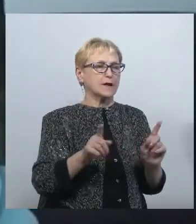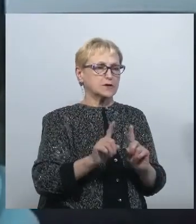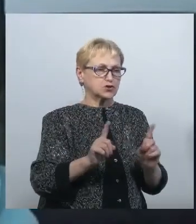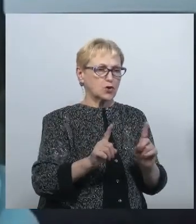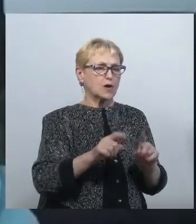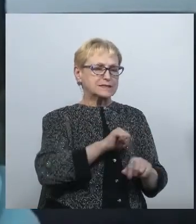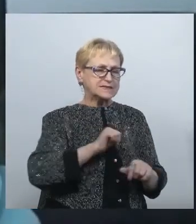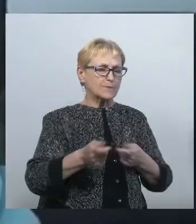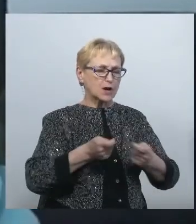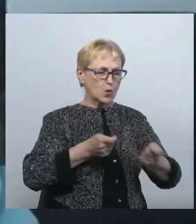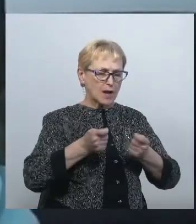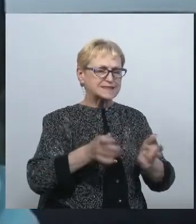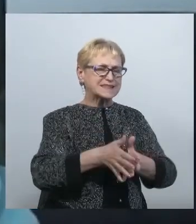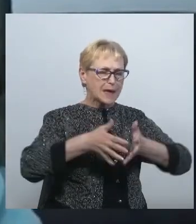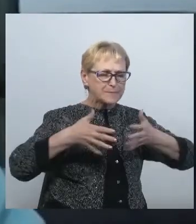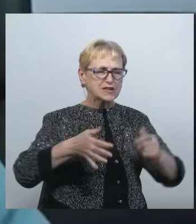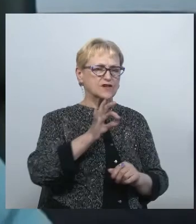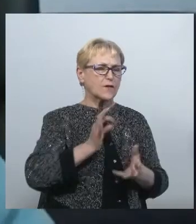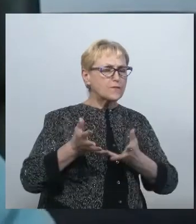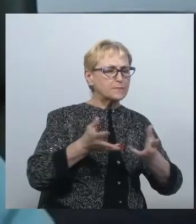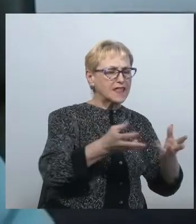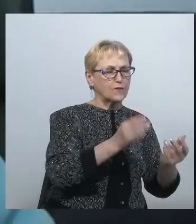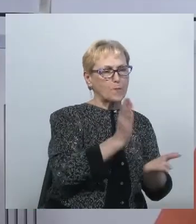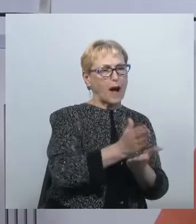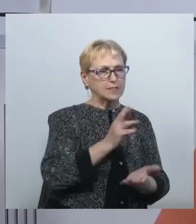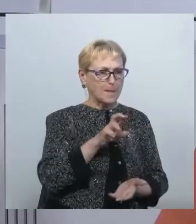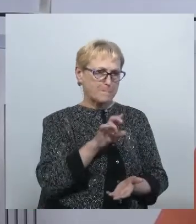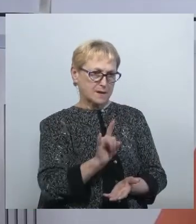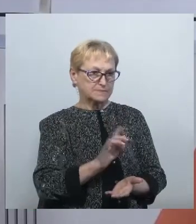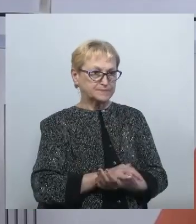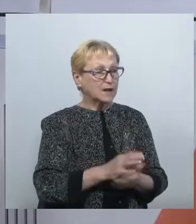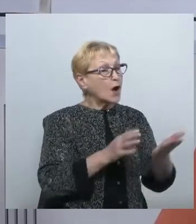impetus to development of self-regulation in Ukraine.